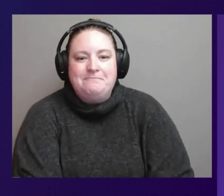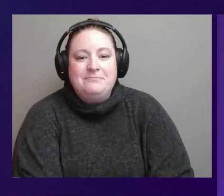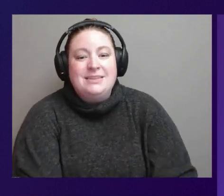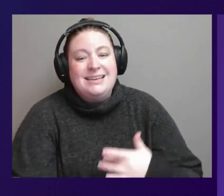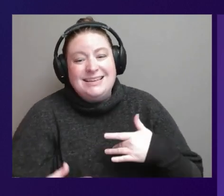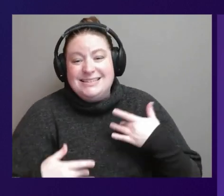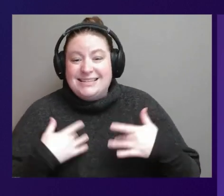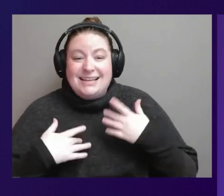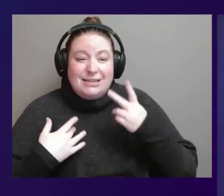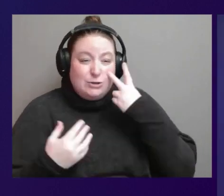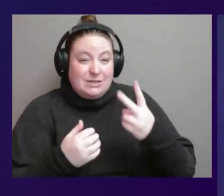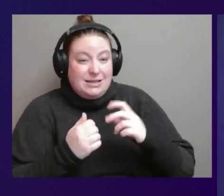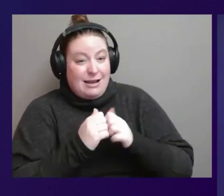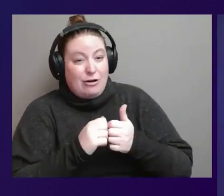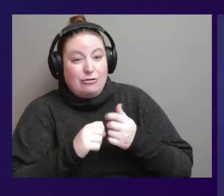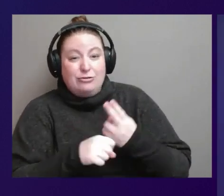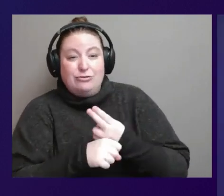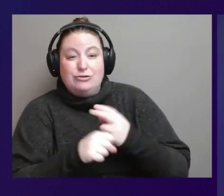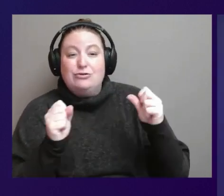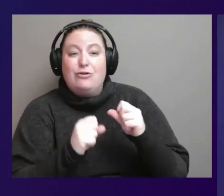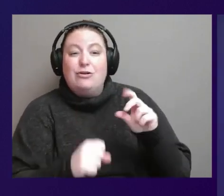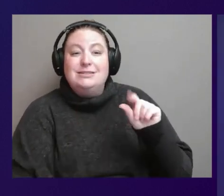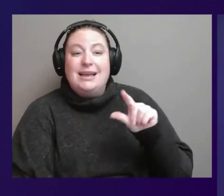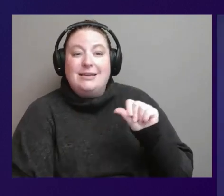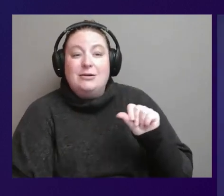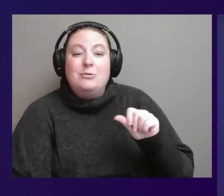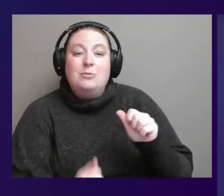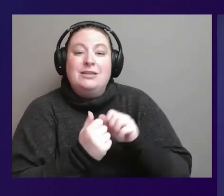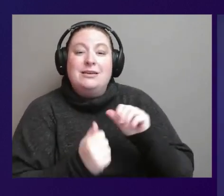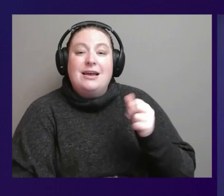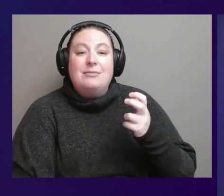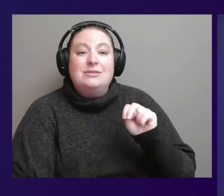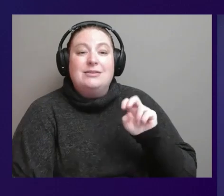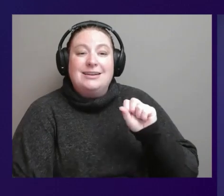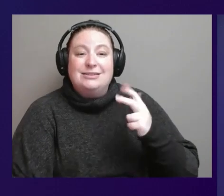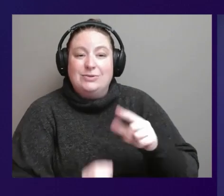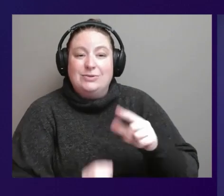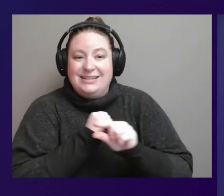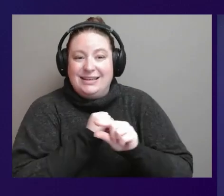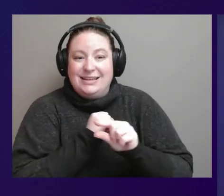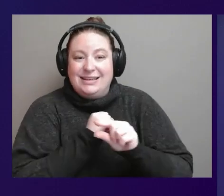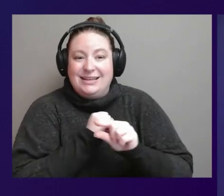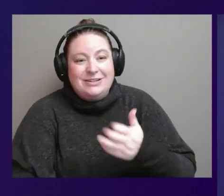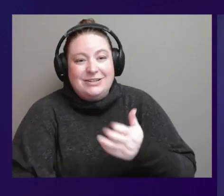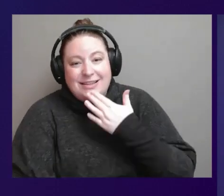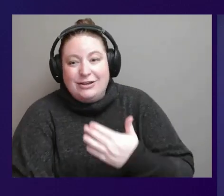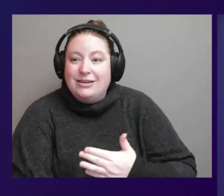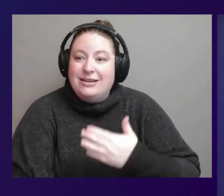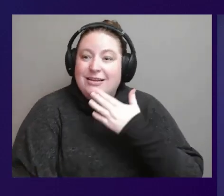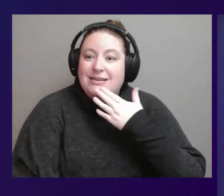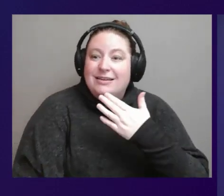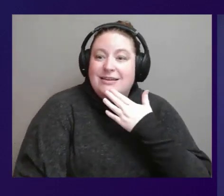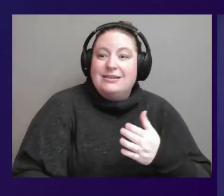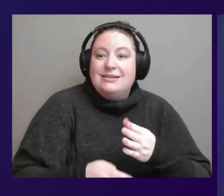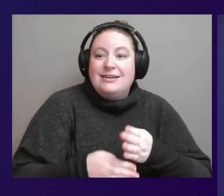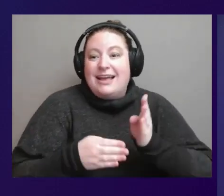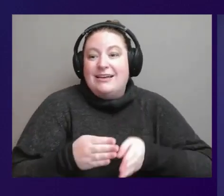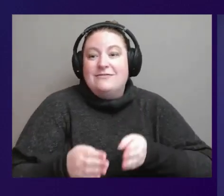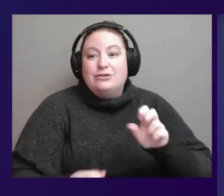with Amazon S3 Glacier. Thank you for your time. Thank you. This brings us to an end for the storage for AI and ML portion of the